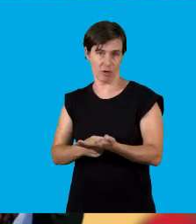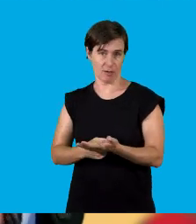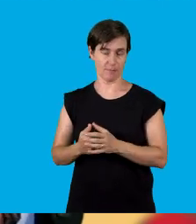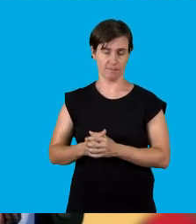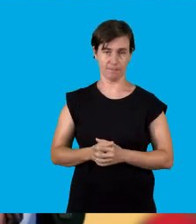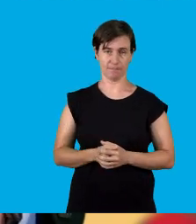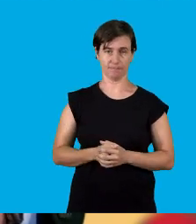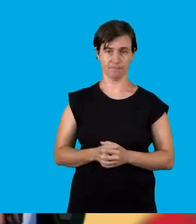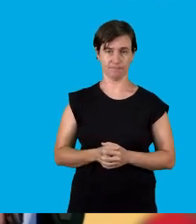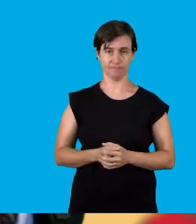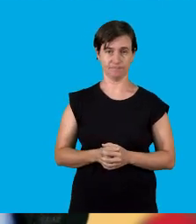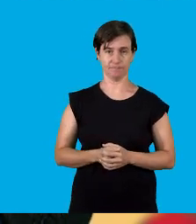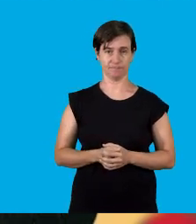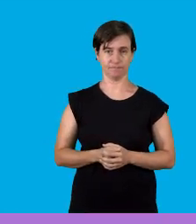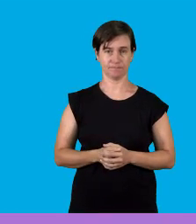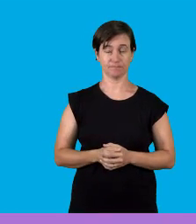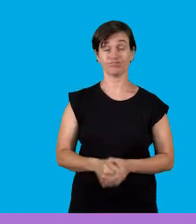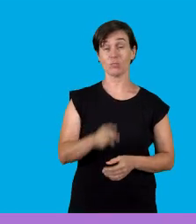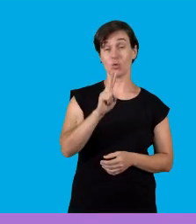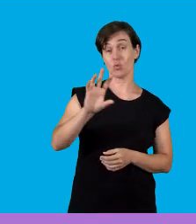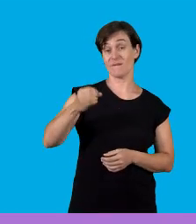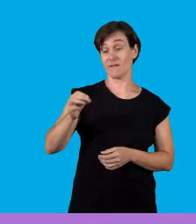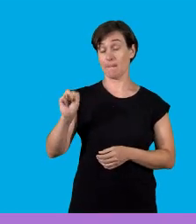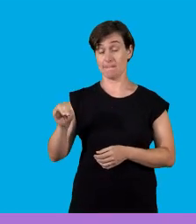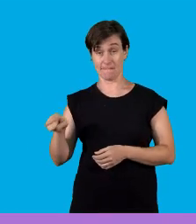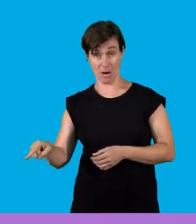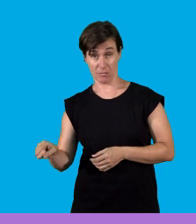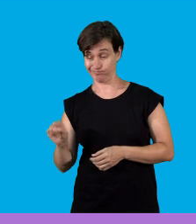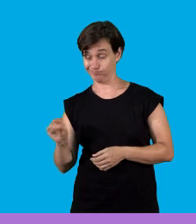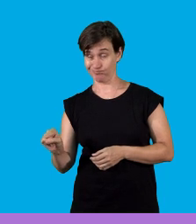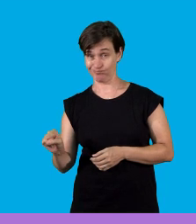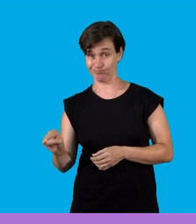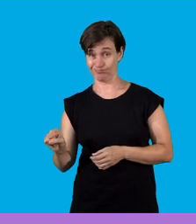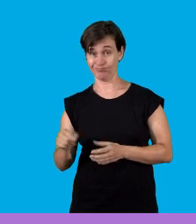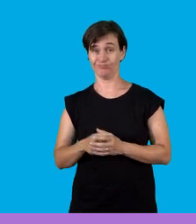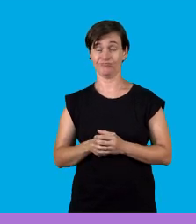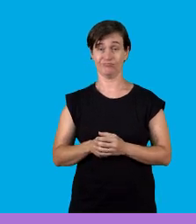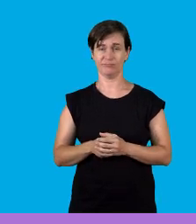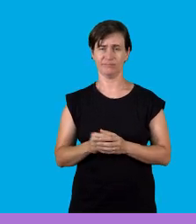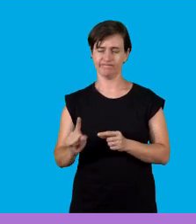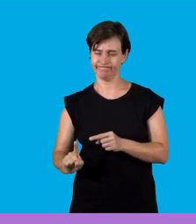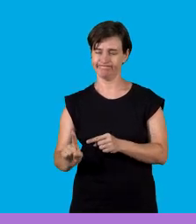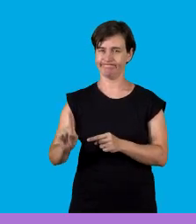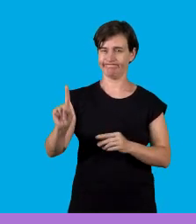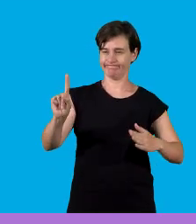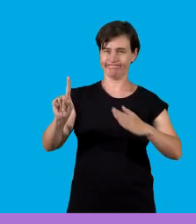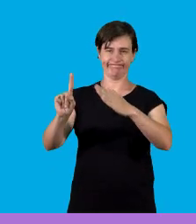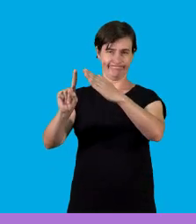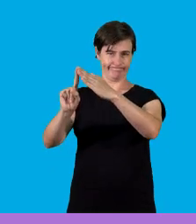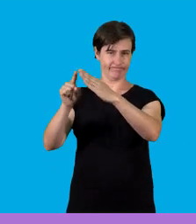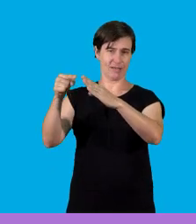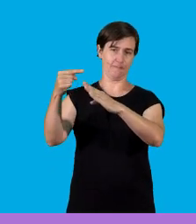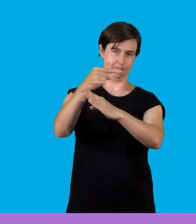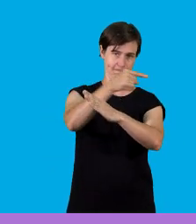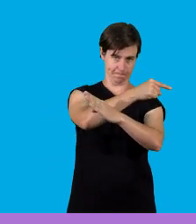the little note there. Are we fine? Okay, so for 250 miles, there we go, intersect there,